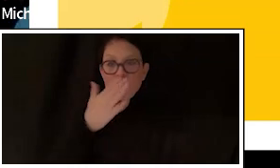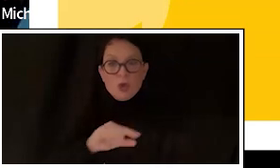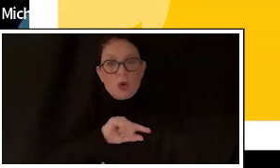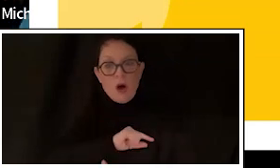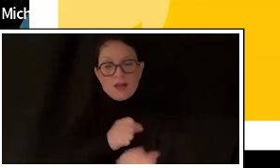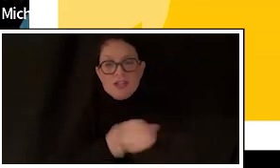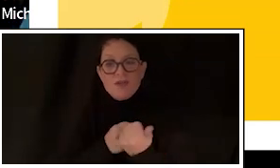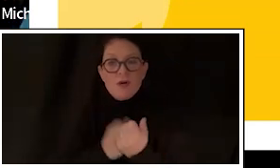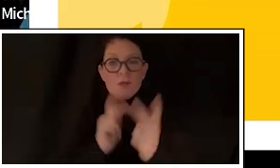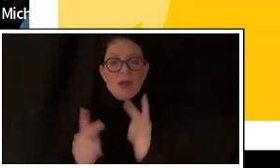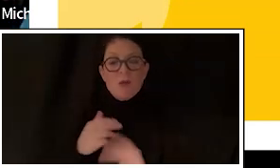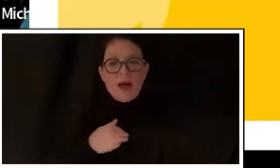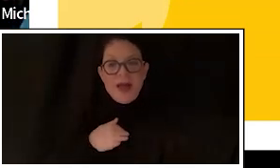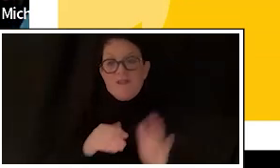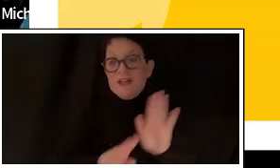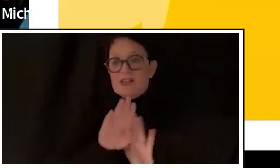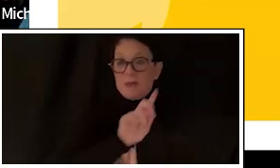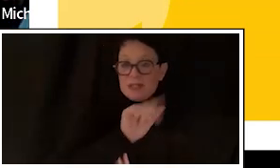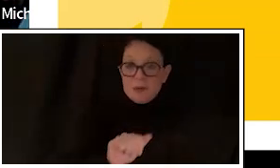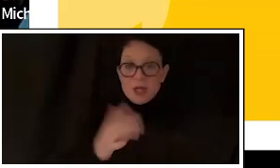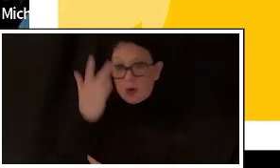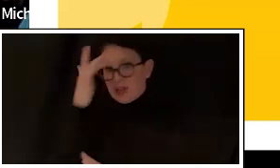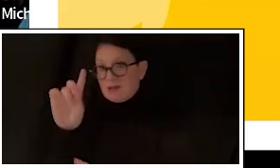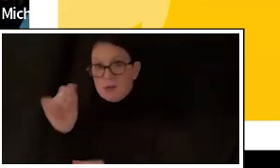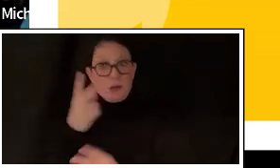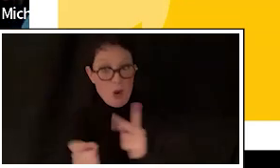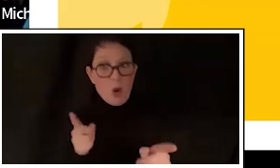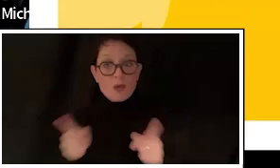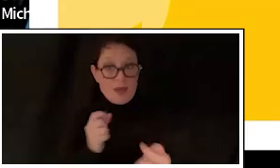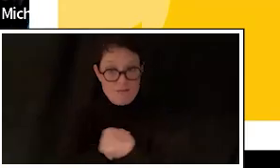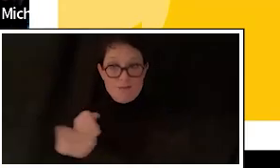for adults with intellectual and/or developmental disabilities.